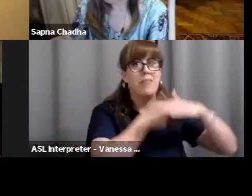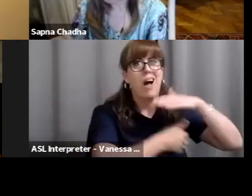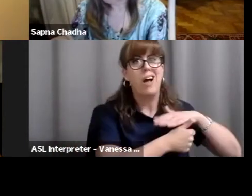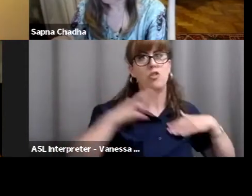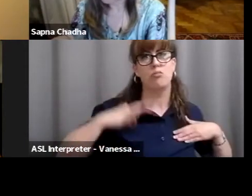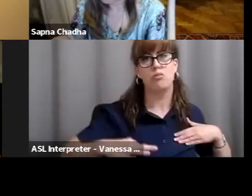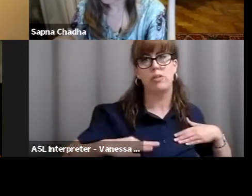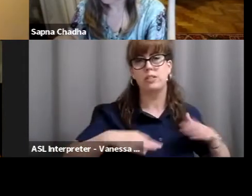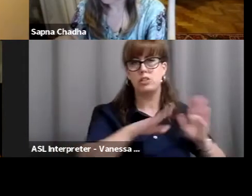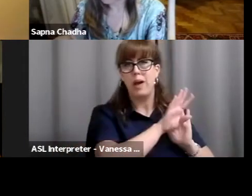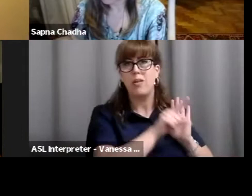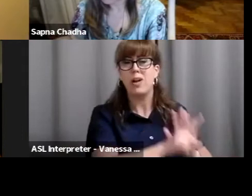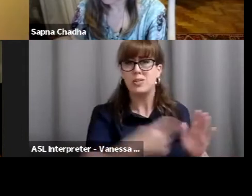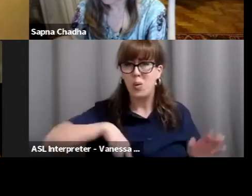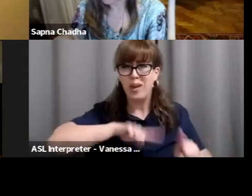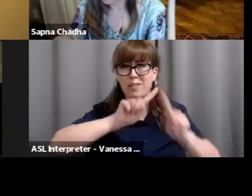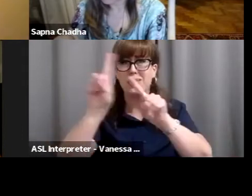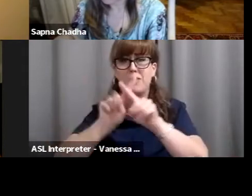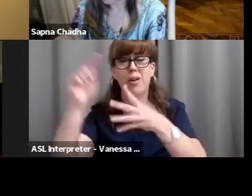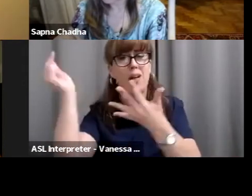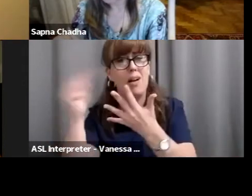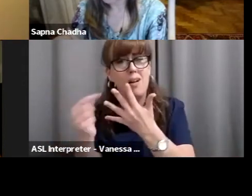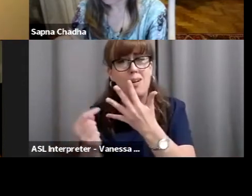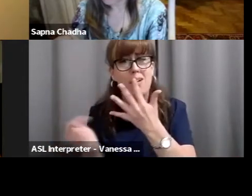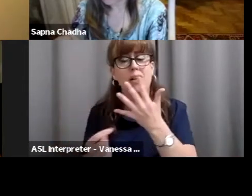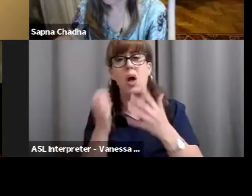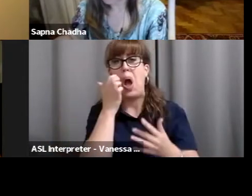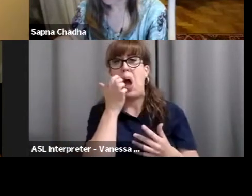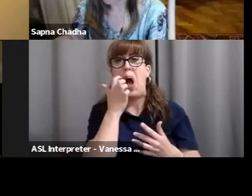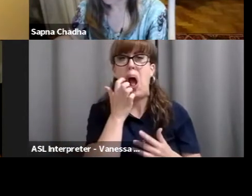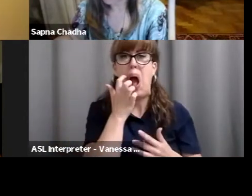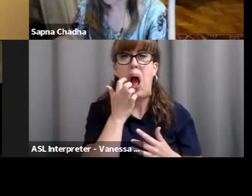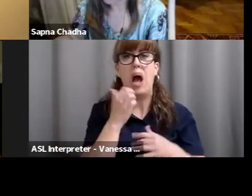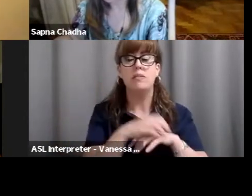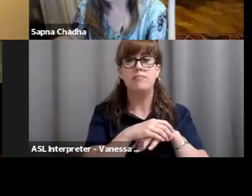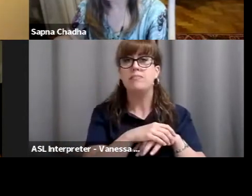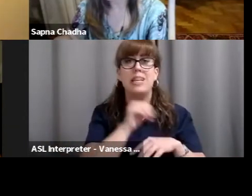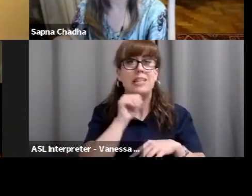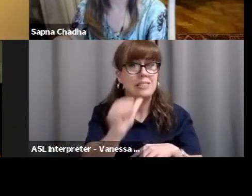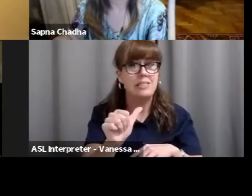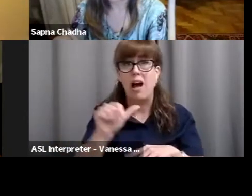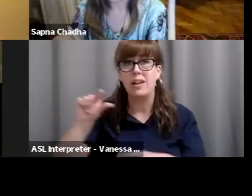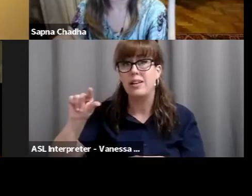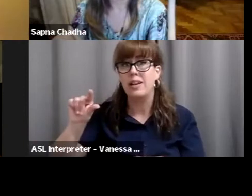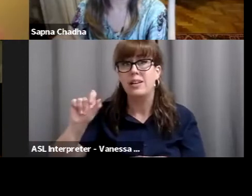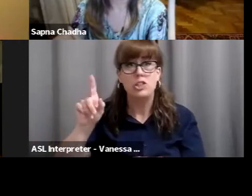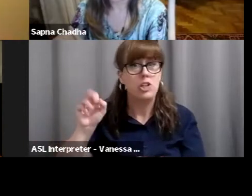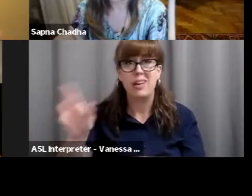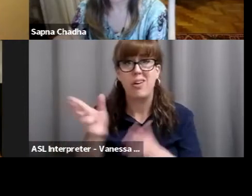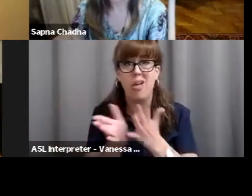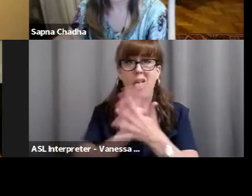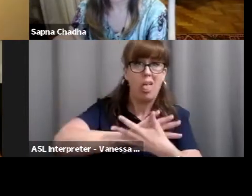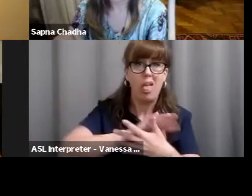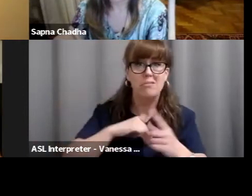such initiatives we do, and it's not only gender skewed. It cuts across various other biases